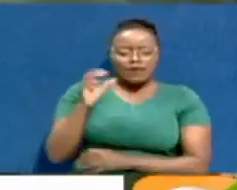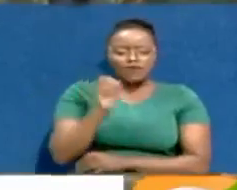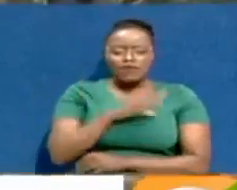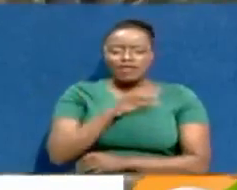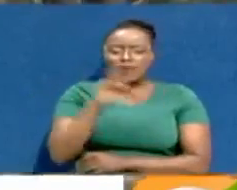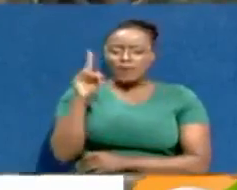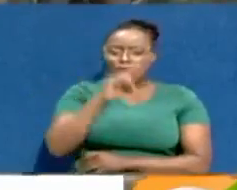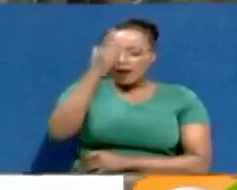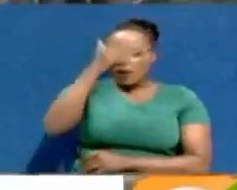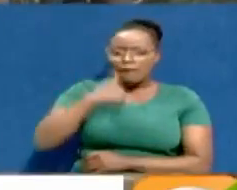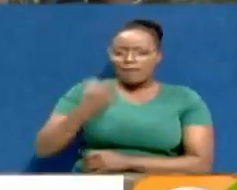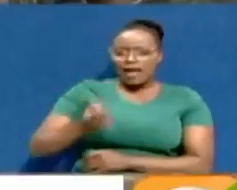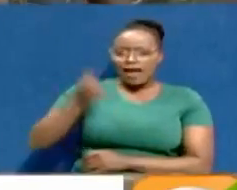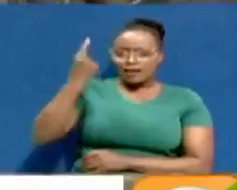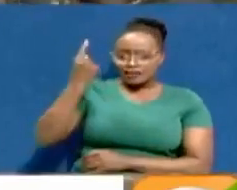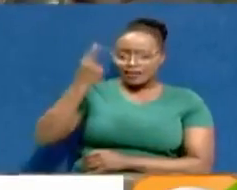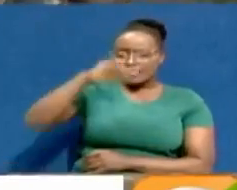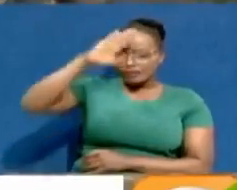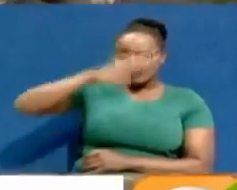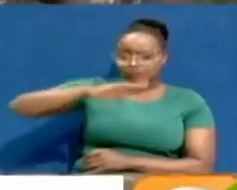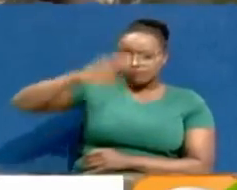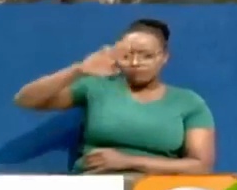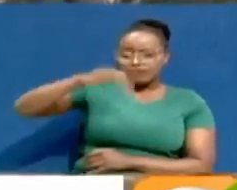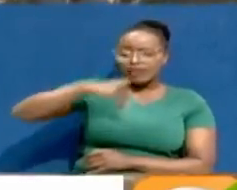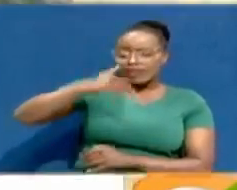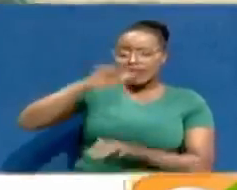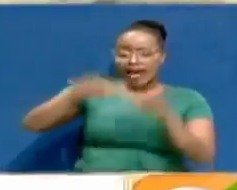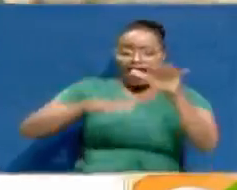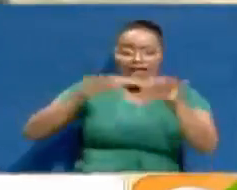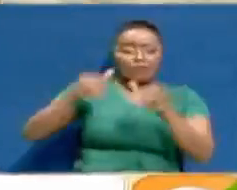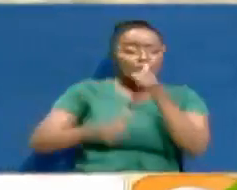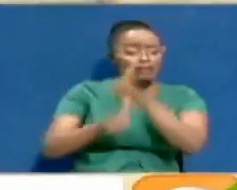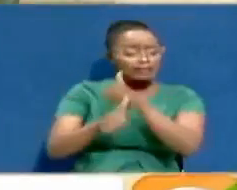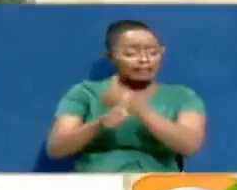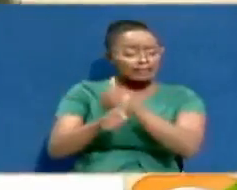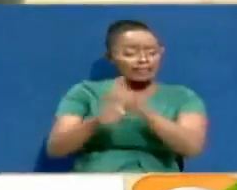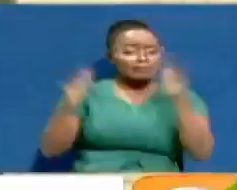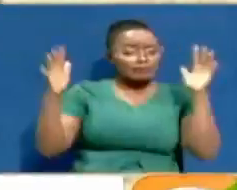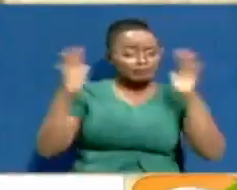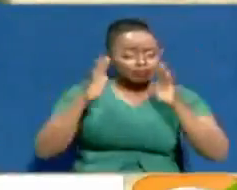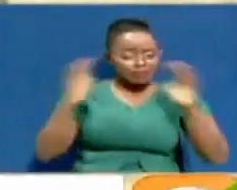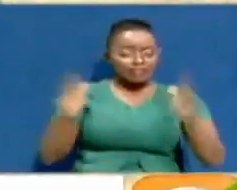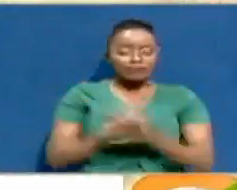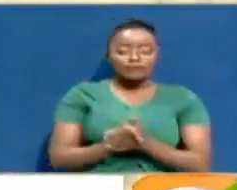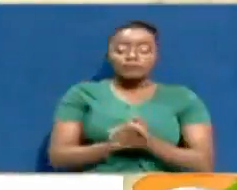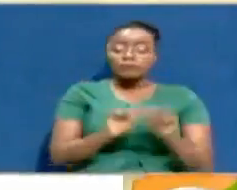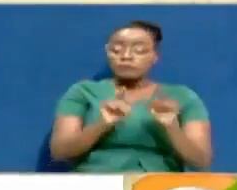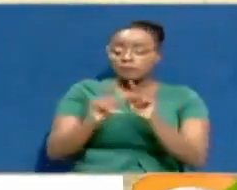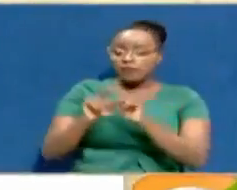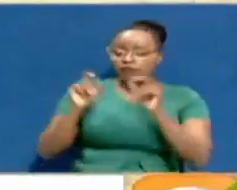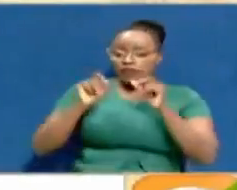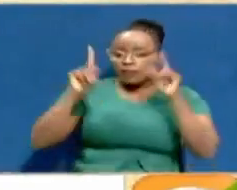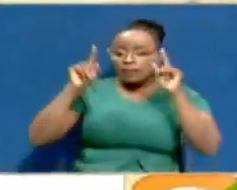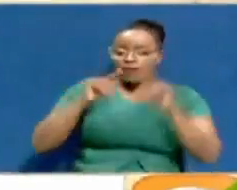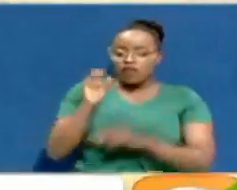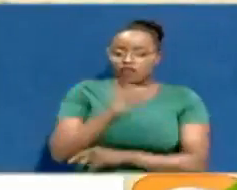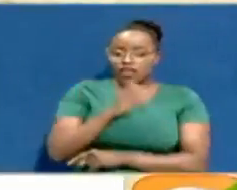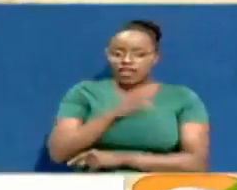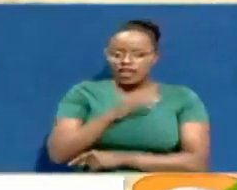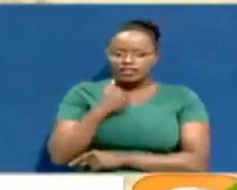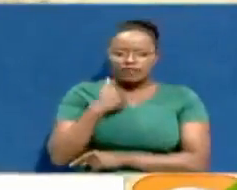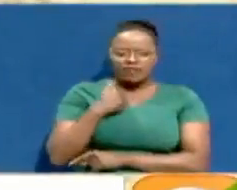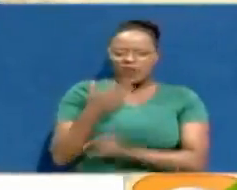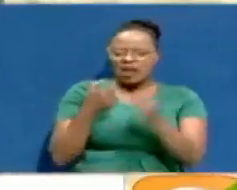kwa sababu mimi naelewa ndovu ni wanyama hatari. With time, she realized her fears